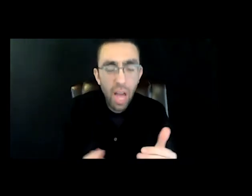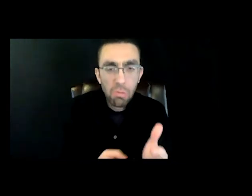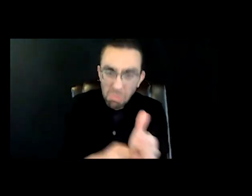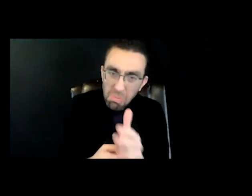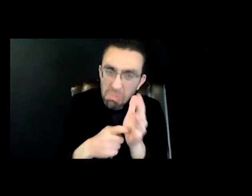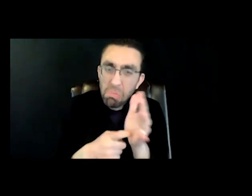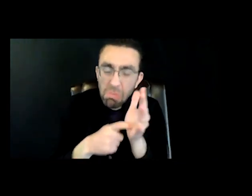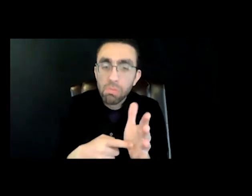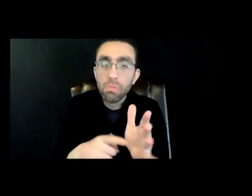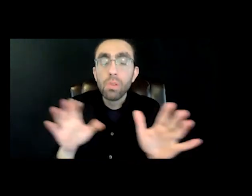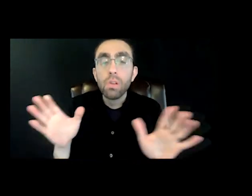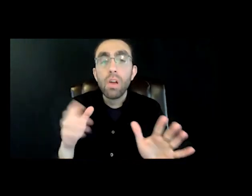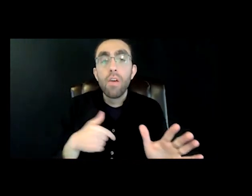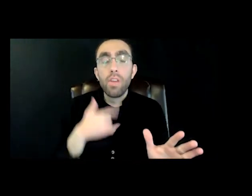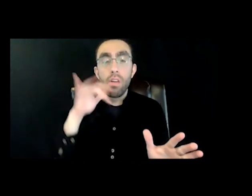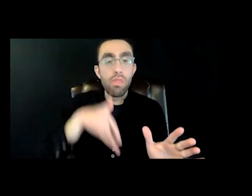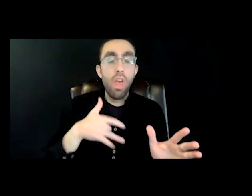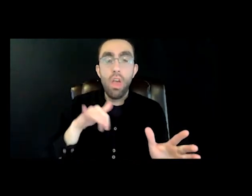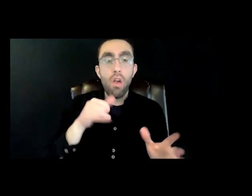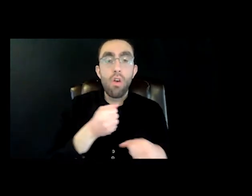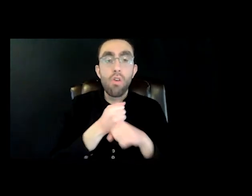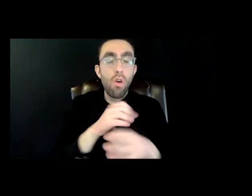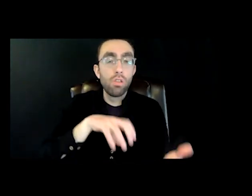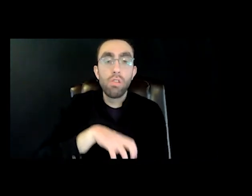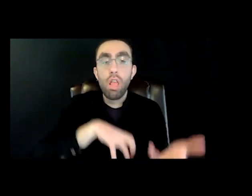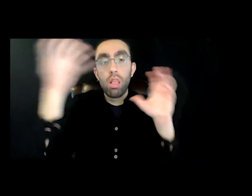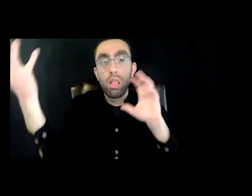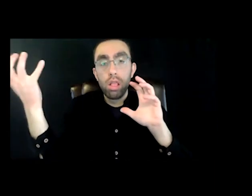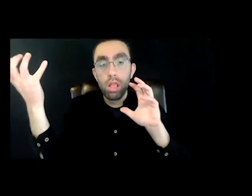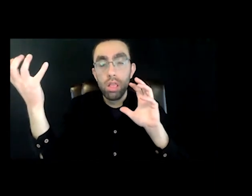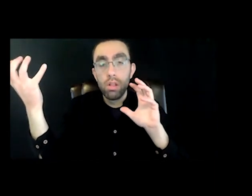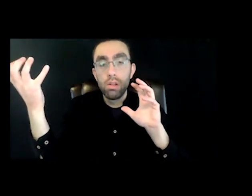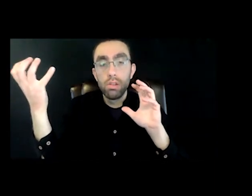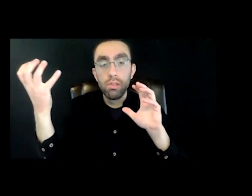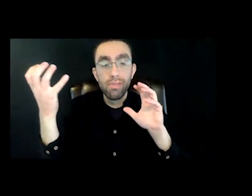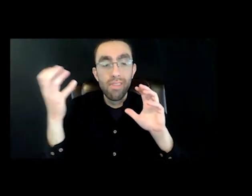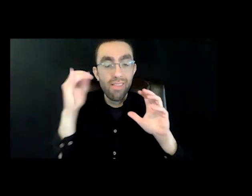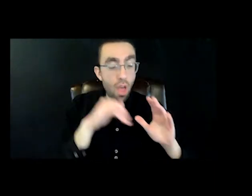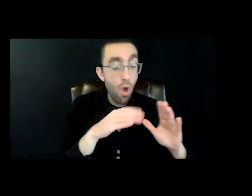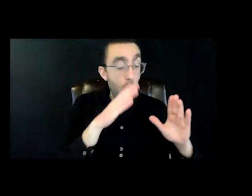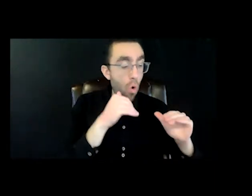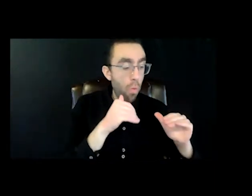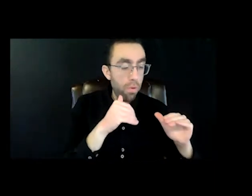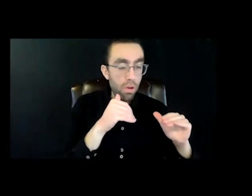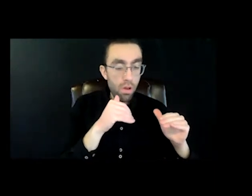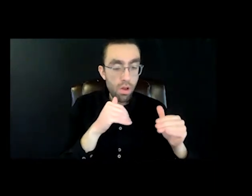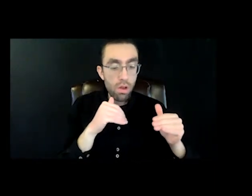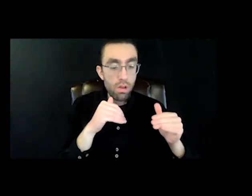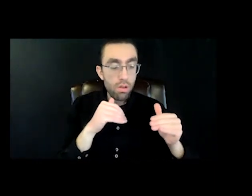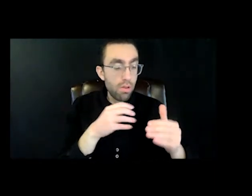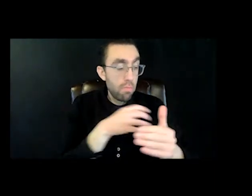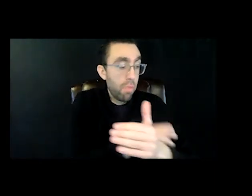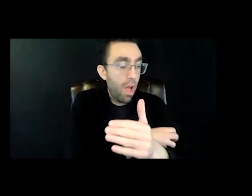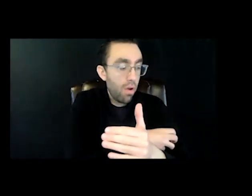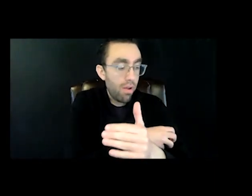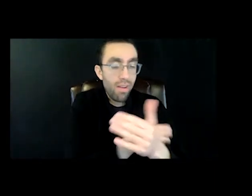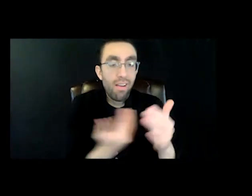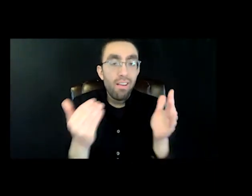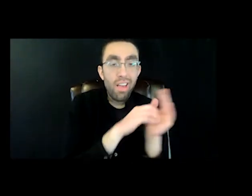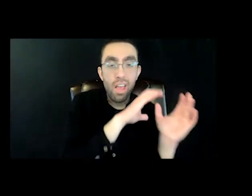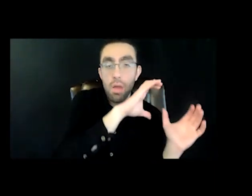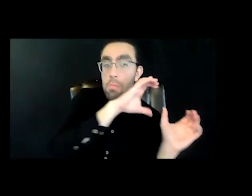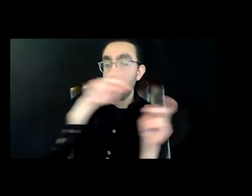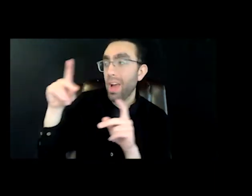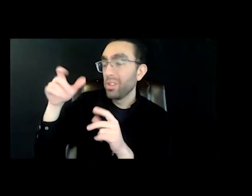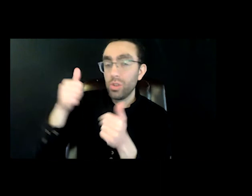urgency is used to put hope and partnership in the very entities that are driving the